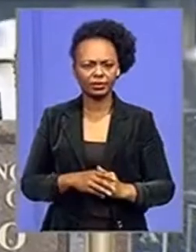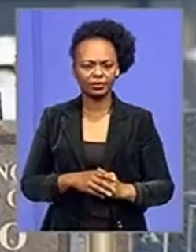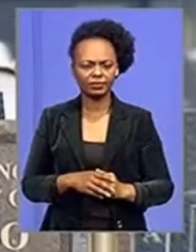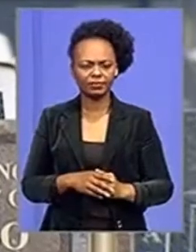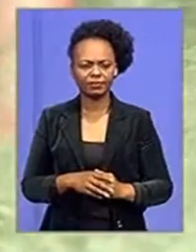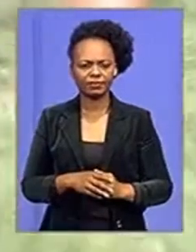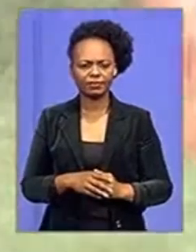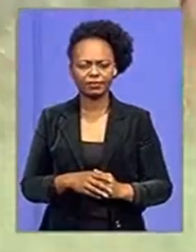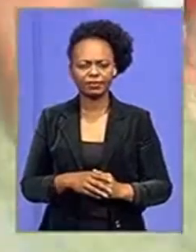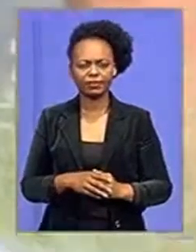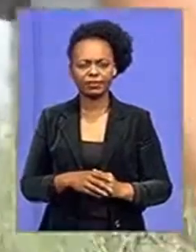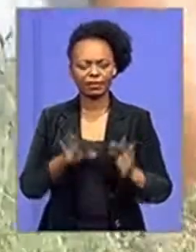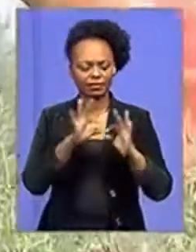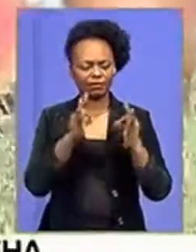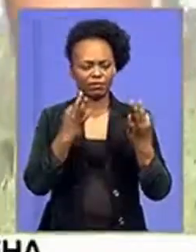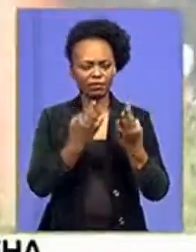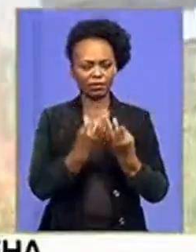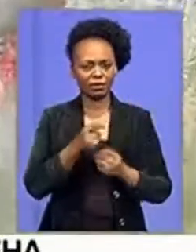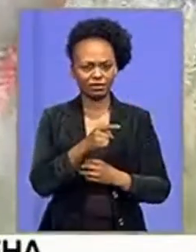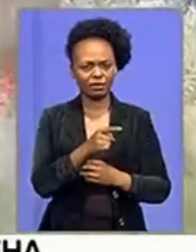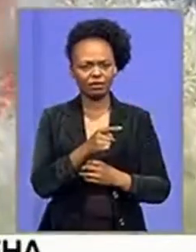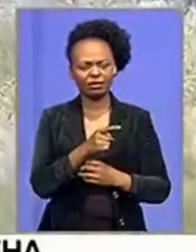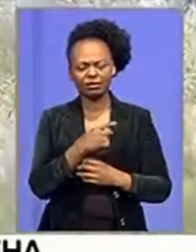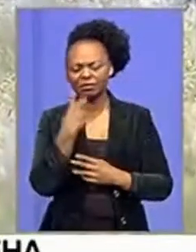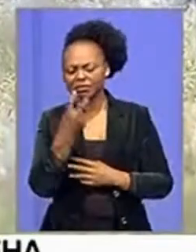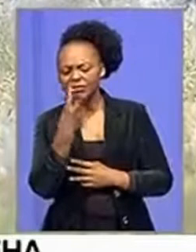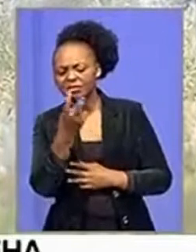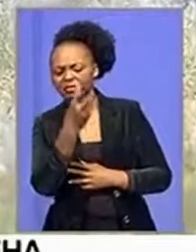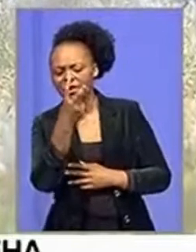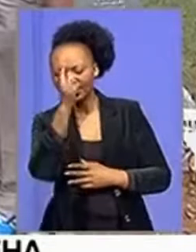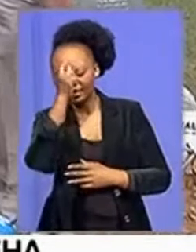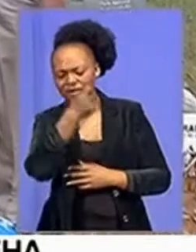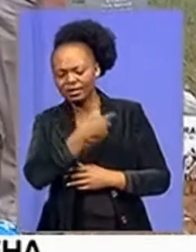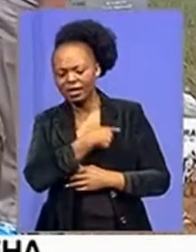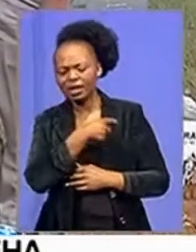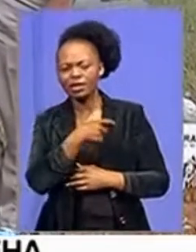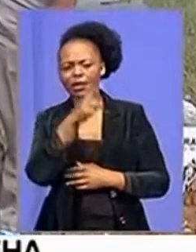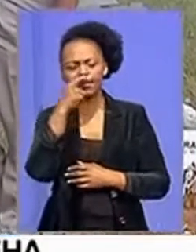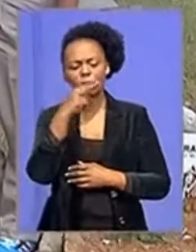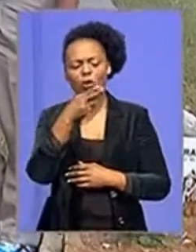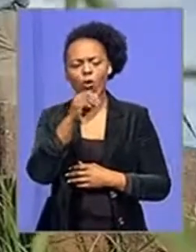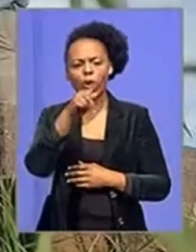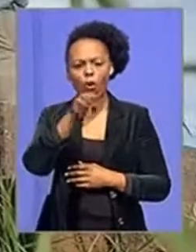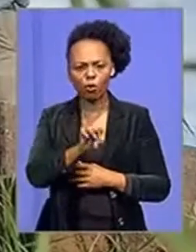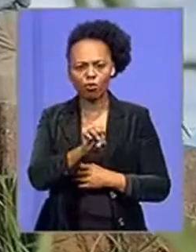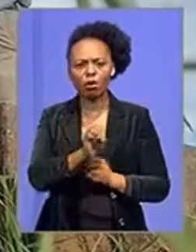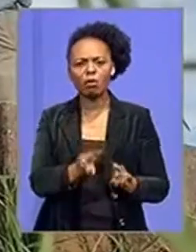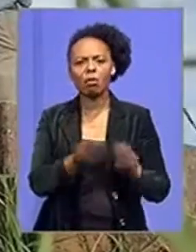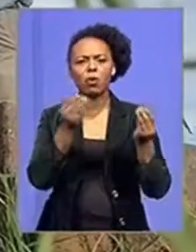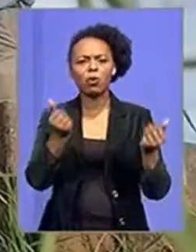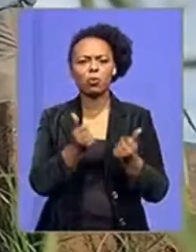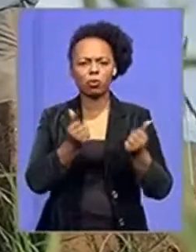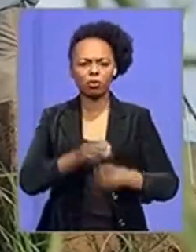Lelapa la Mokate ba jere metsotso ba nyaka lebitla la mora wa bona Hope ba ile ba feletša ba le hwetša. Ne setse bile